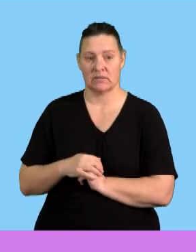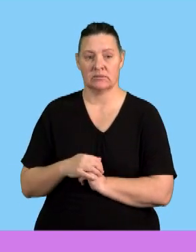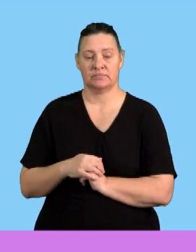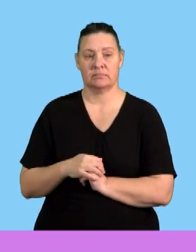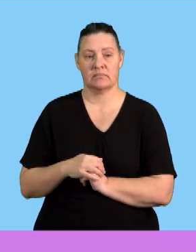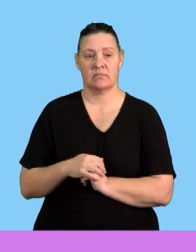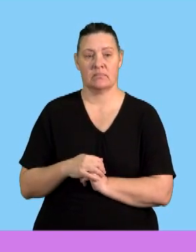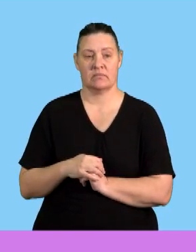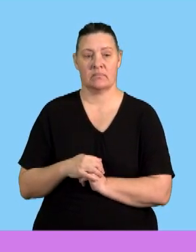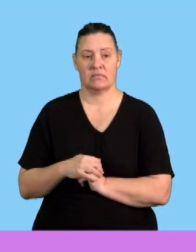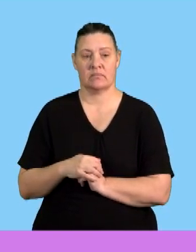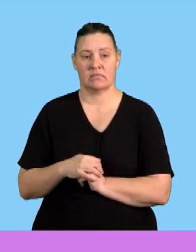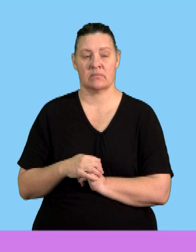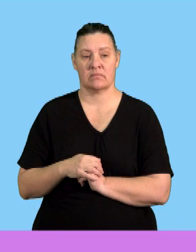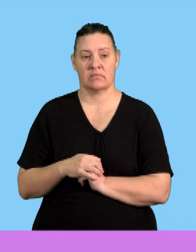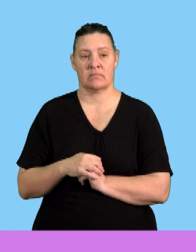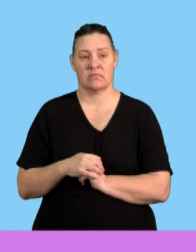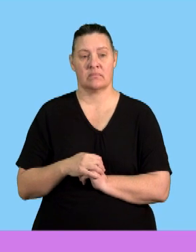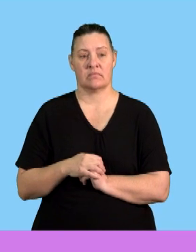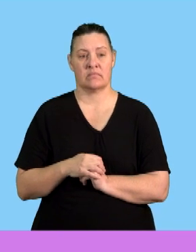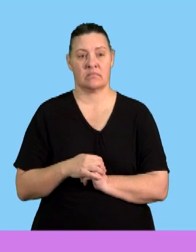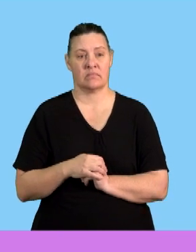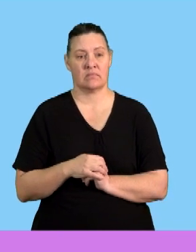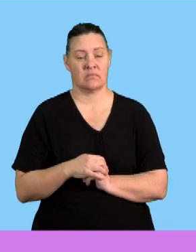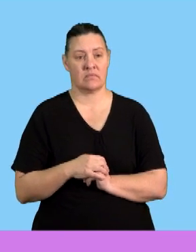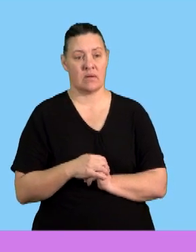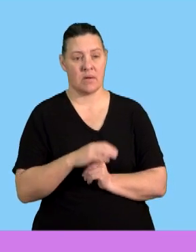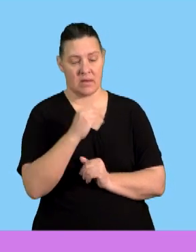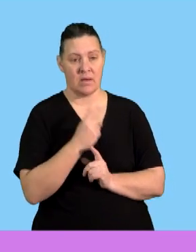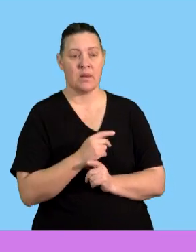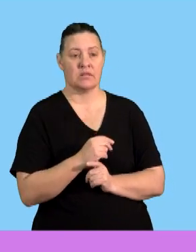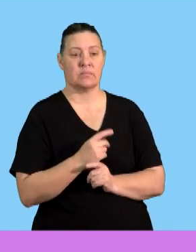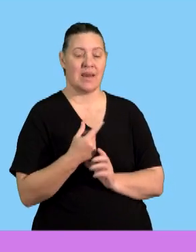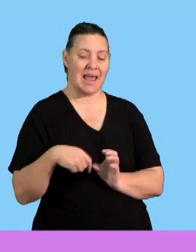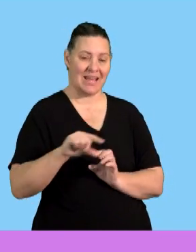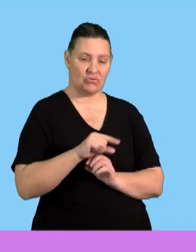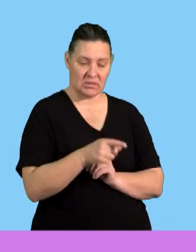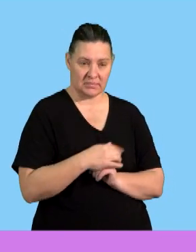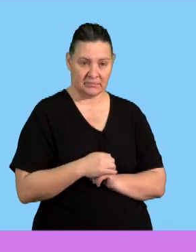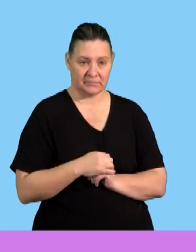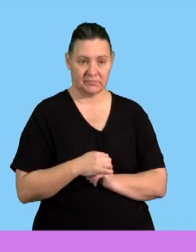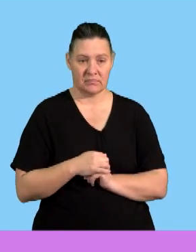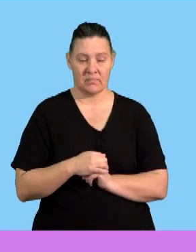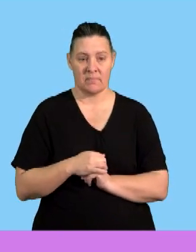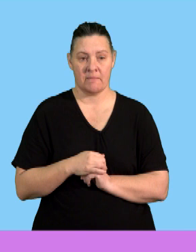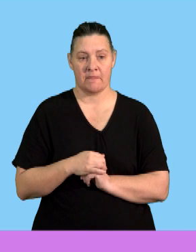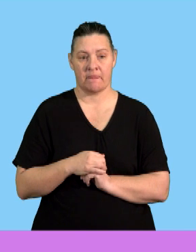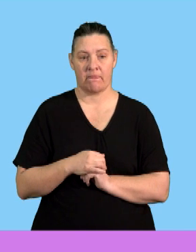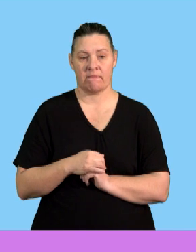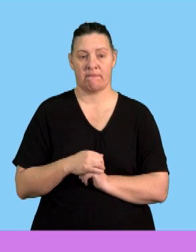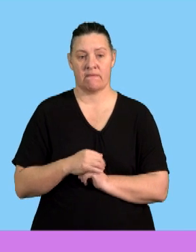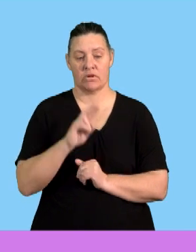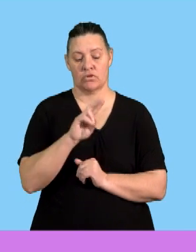by saying my lump sum minus my initial will be my extra, and then